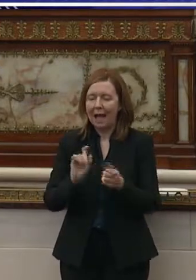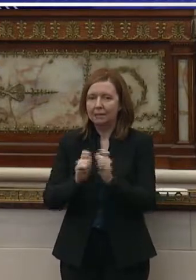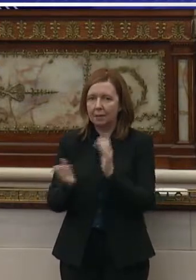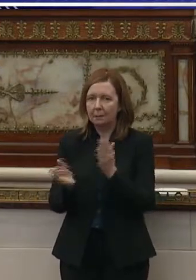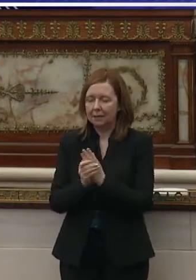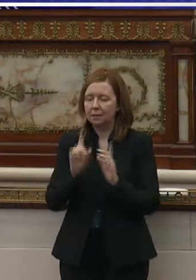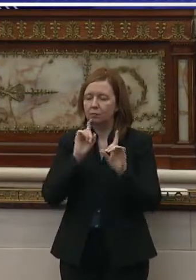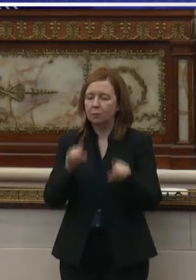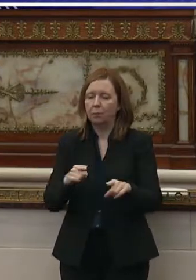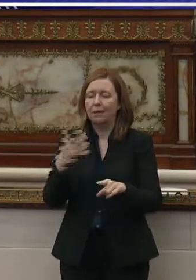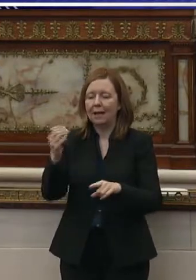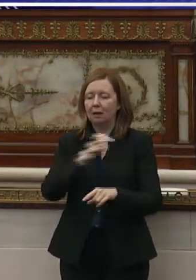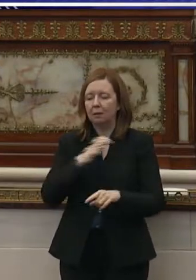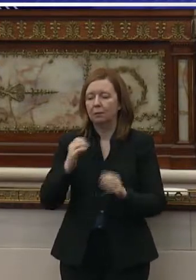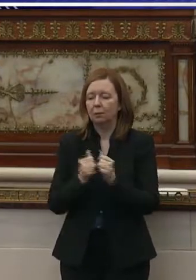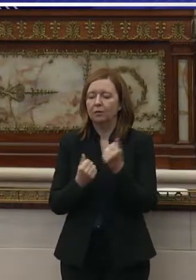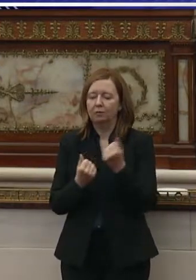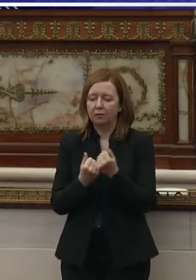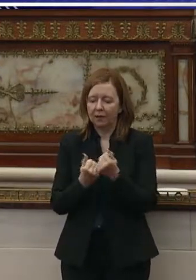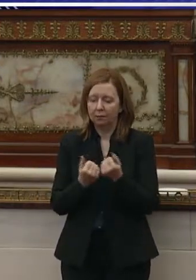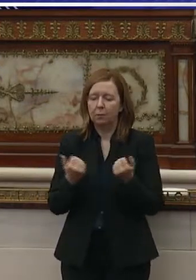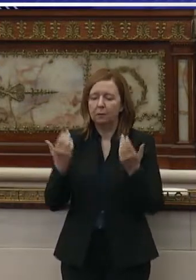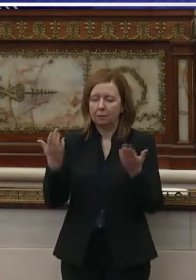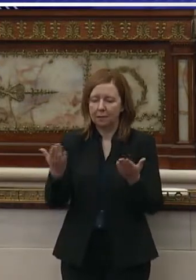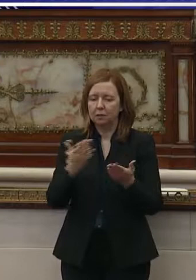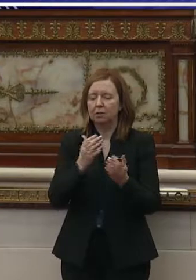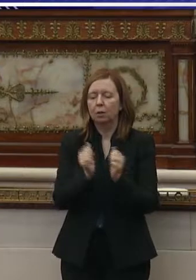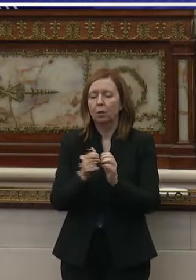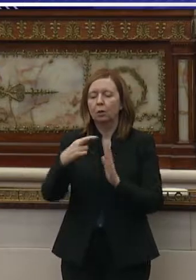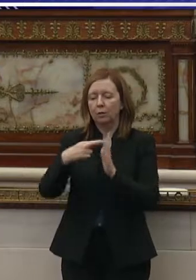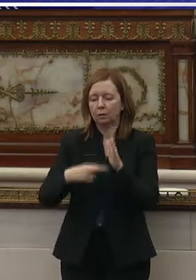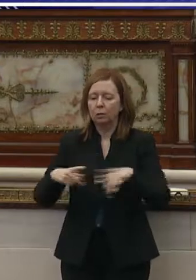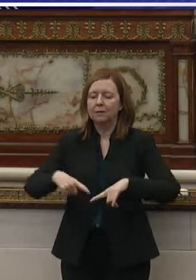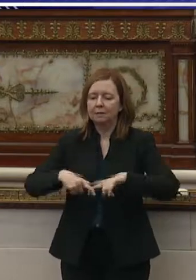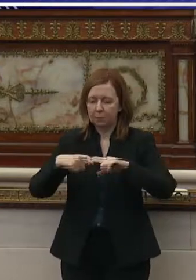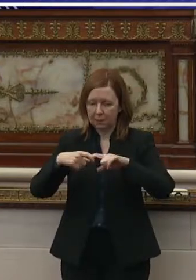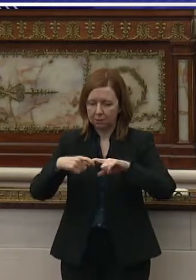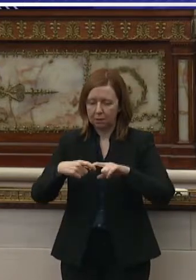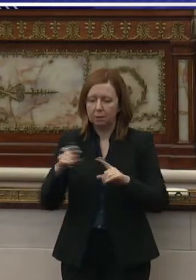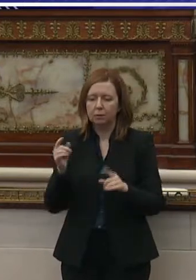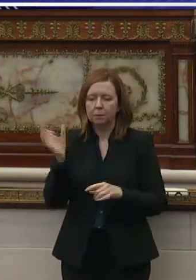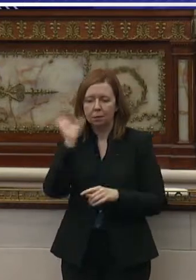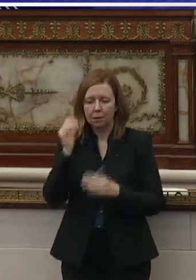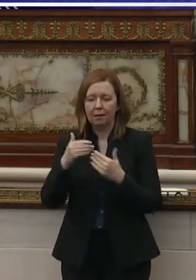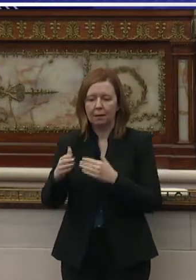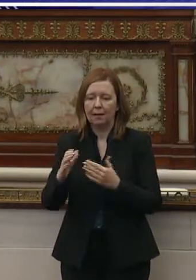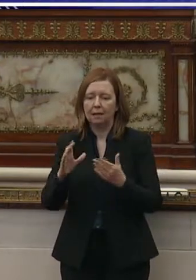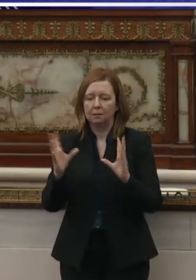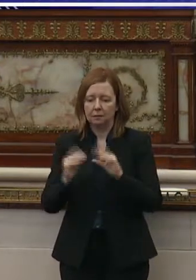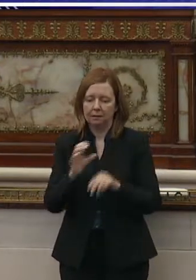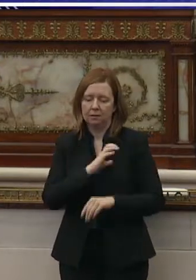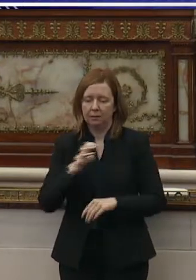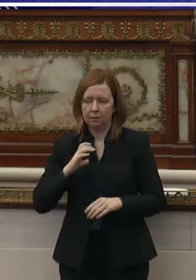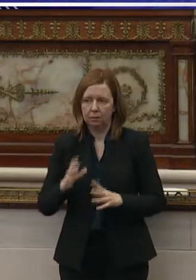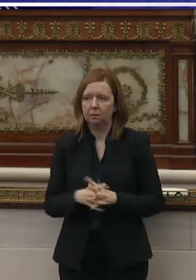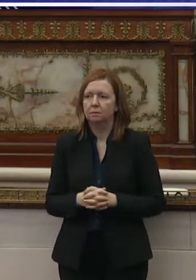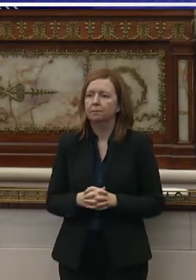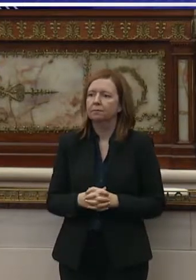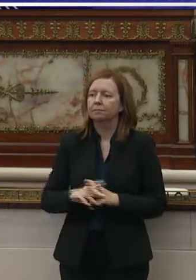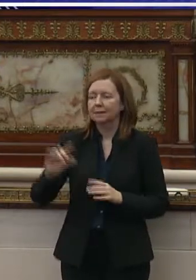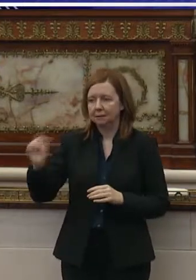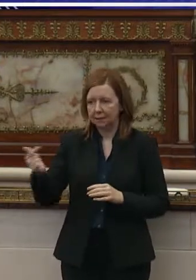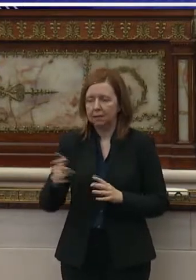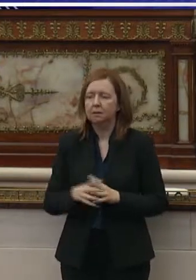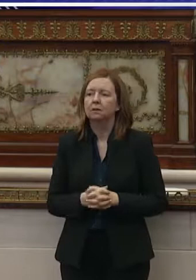be reported out of committee with a favorable recommendation with the rule suspension as to be heard at our next session of council.